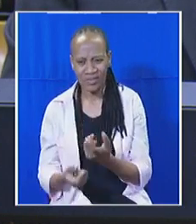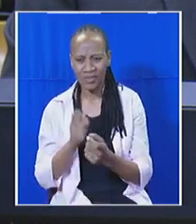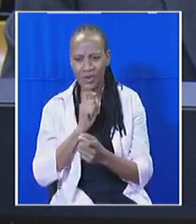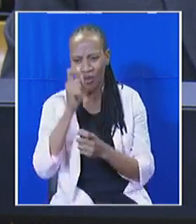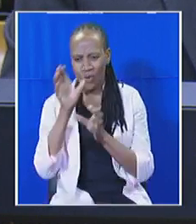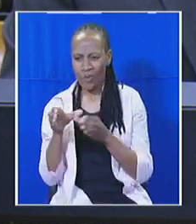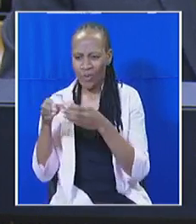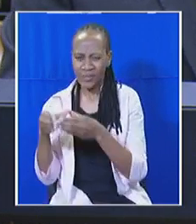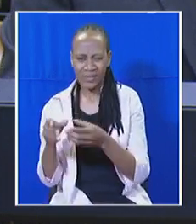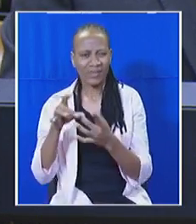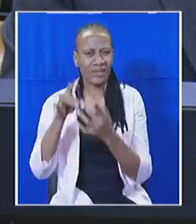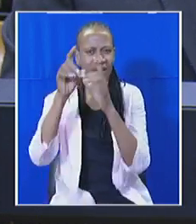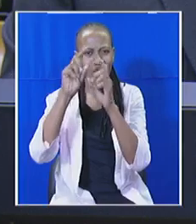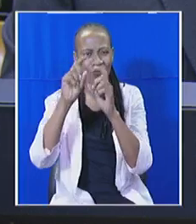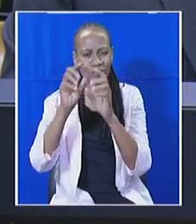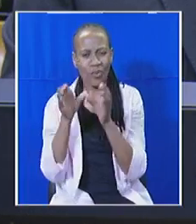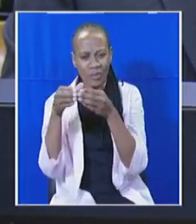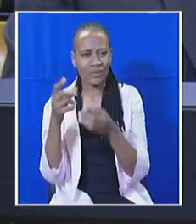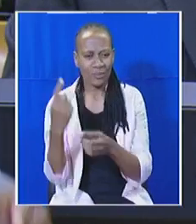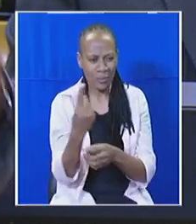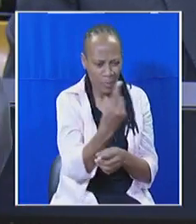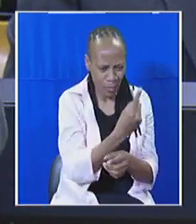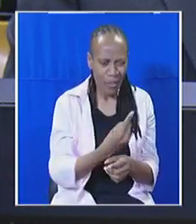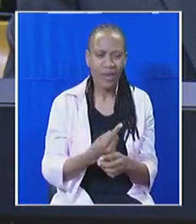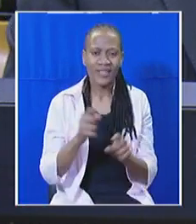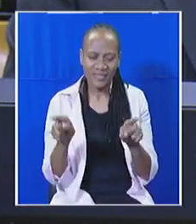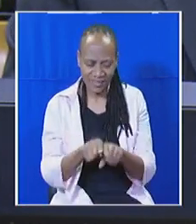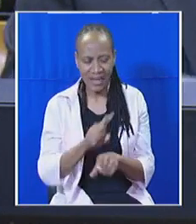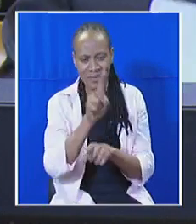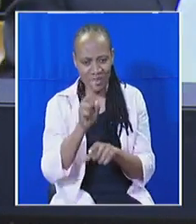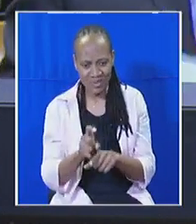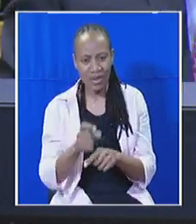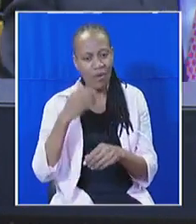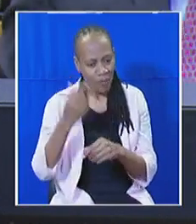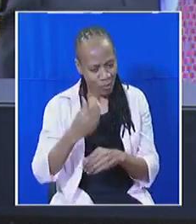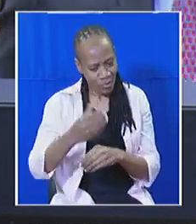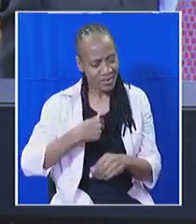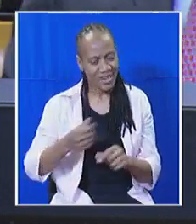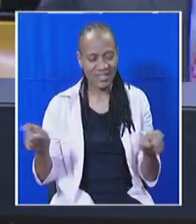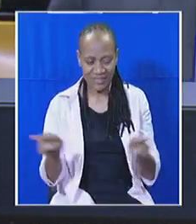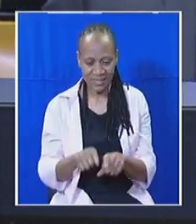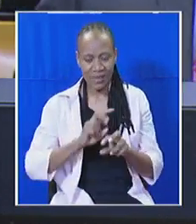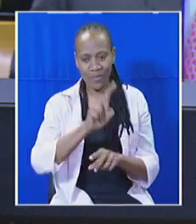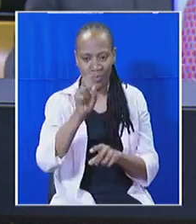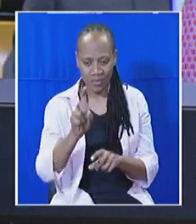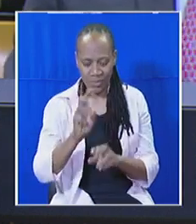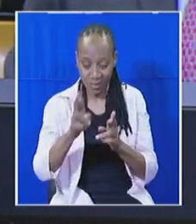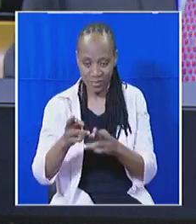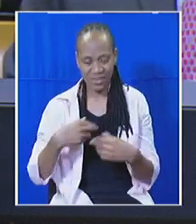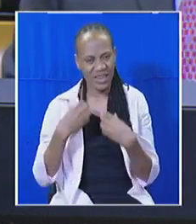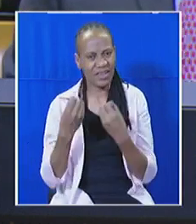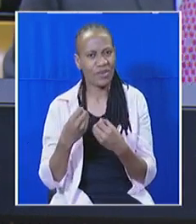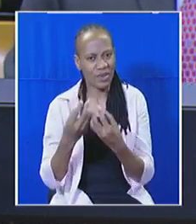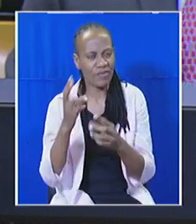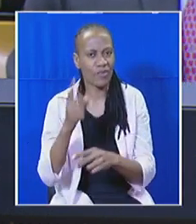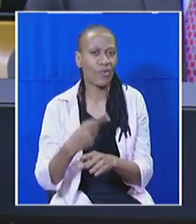or select committees. And at all times, my answer has always been consistent. Yes, Honorable Member,